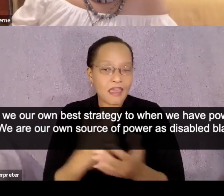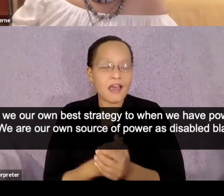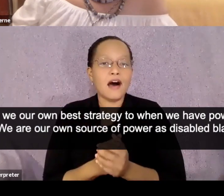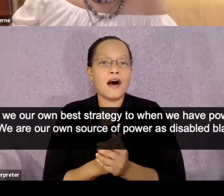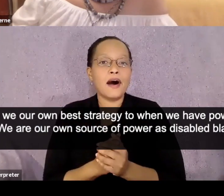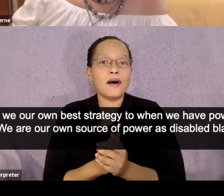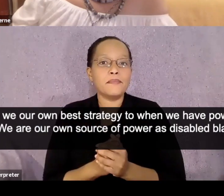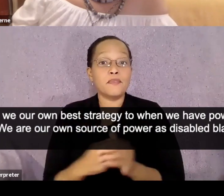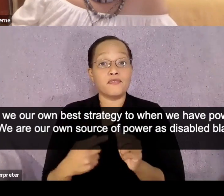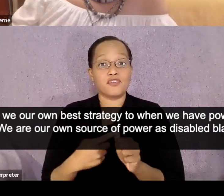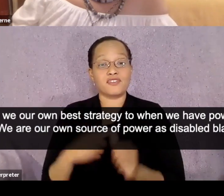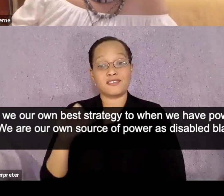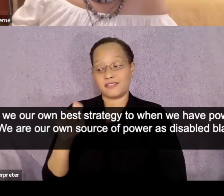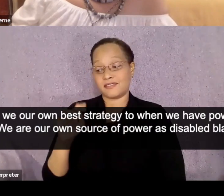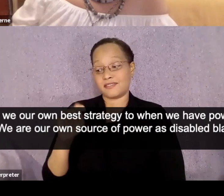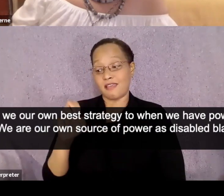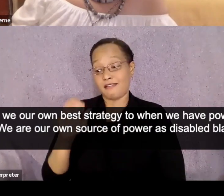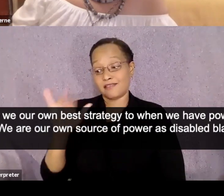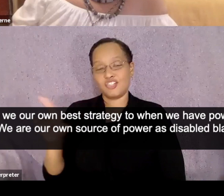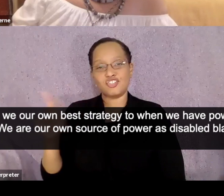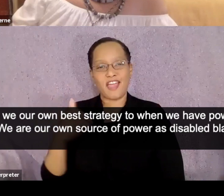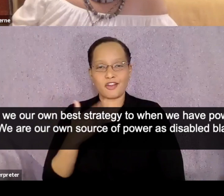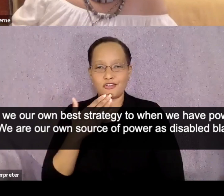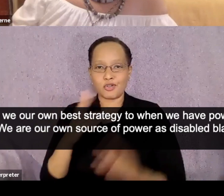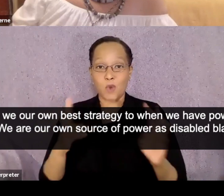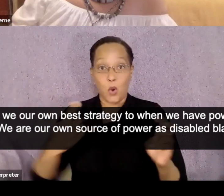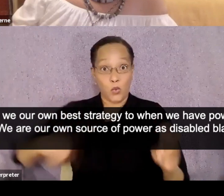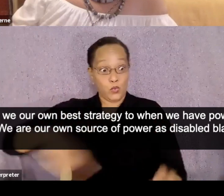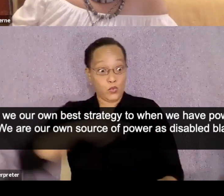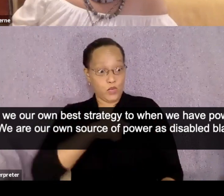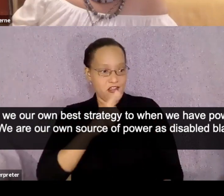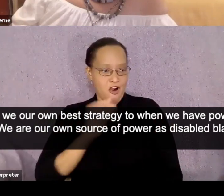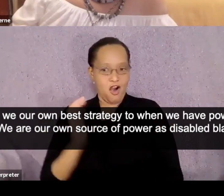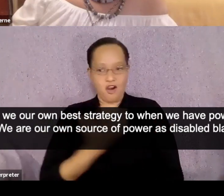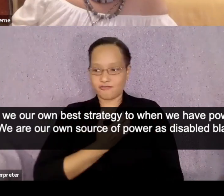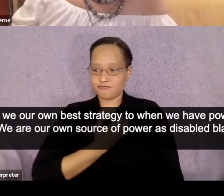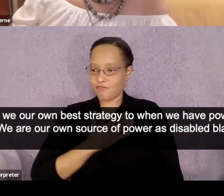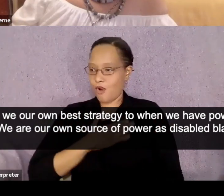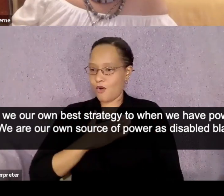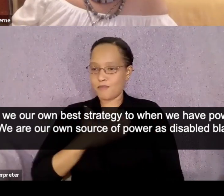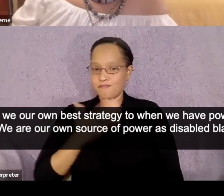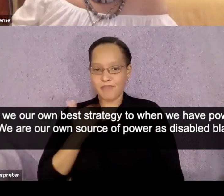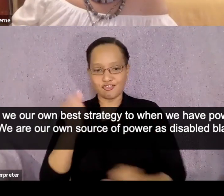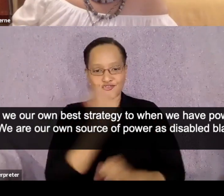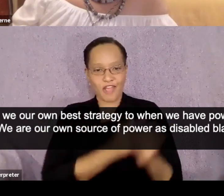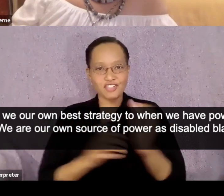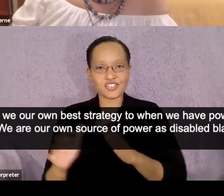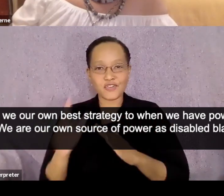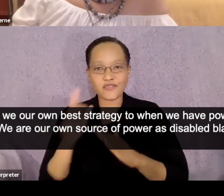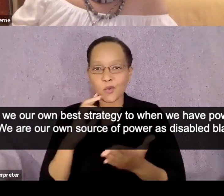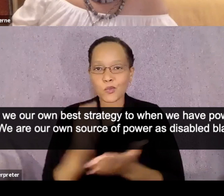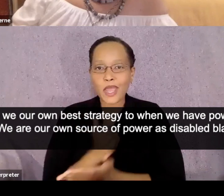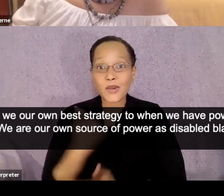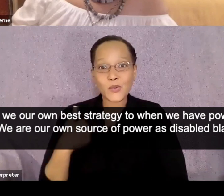Stacey had this quote, "We are our own best strategy to win. We have power." Okay, we don't have to go get it from anywhere. We